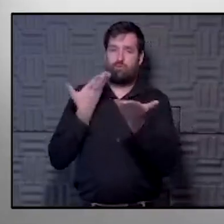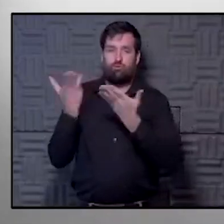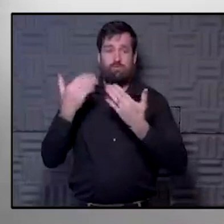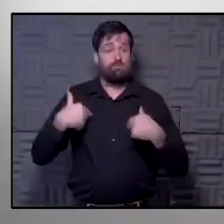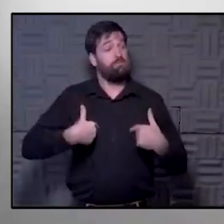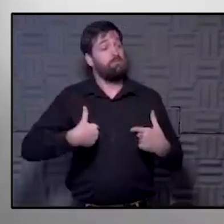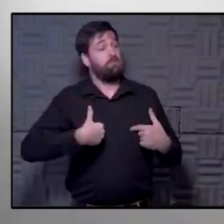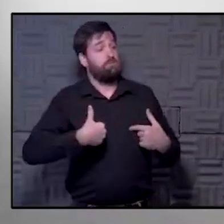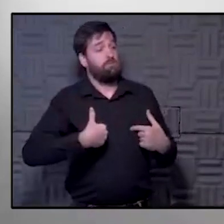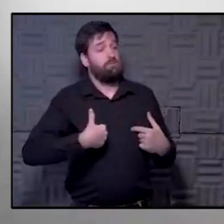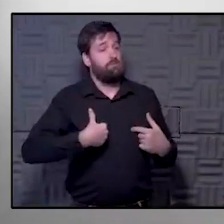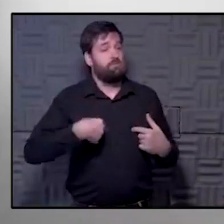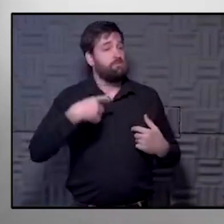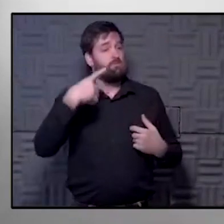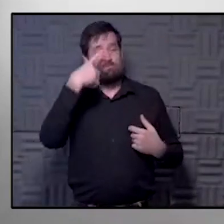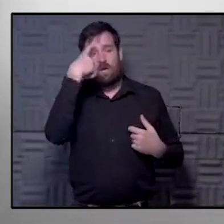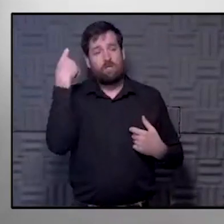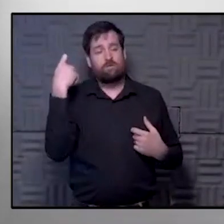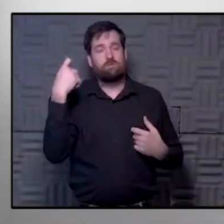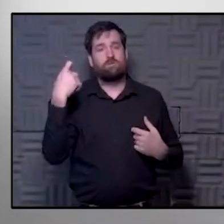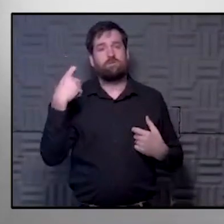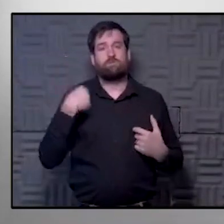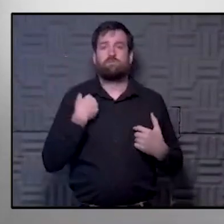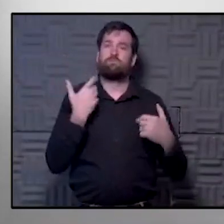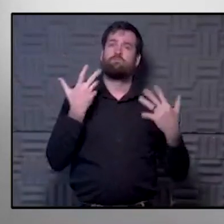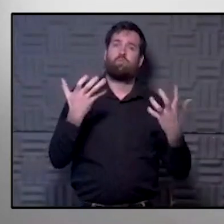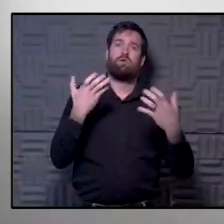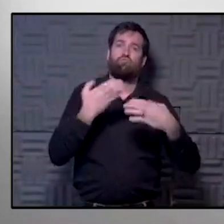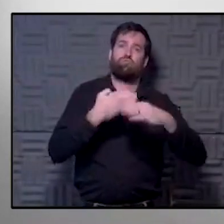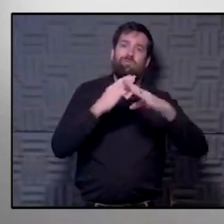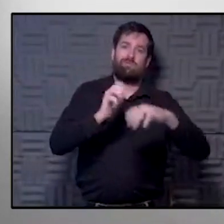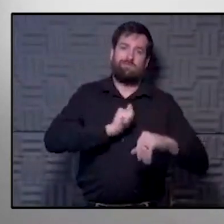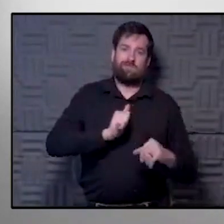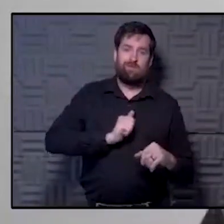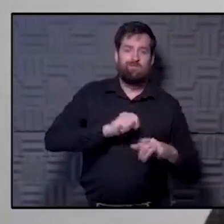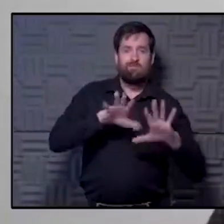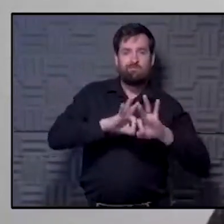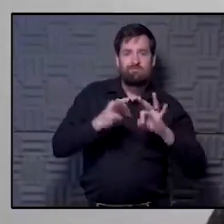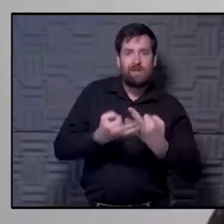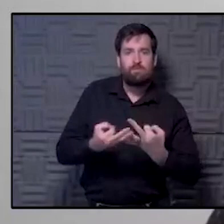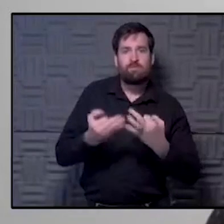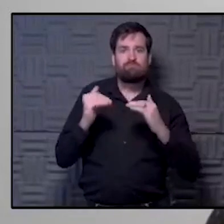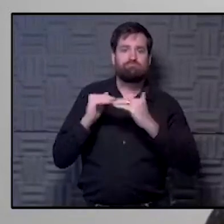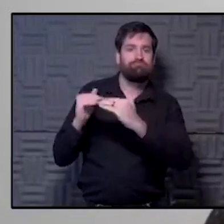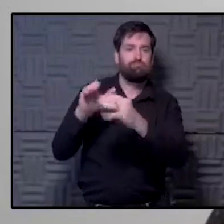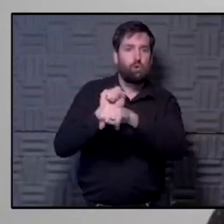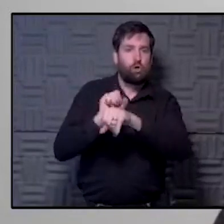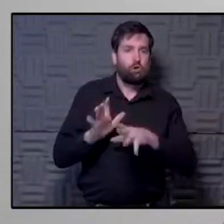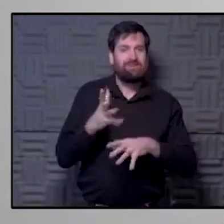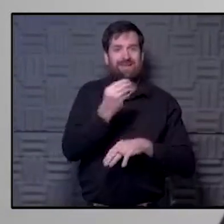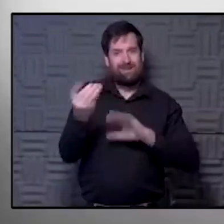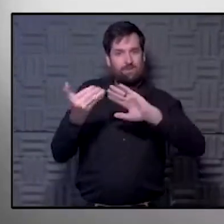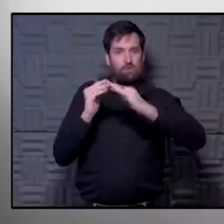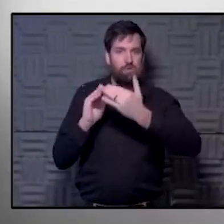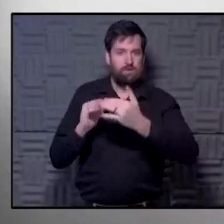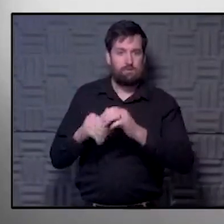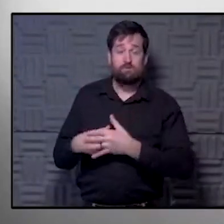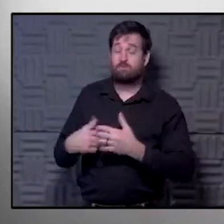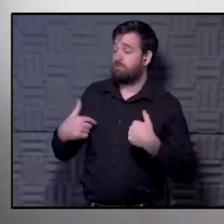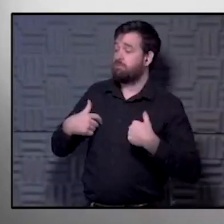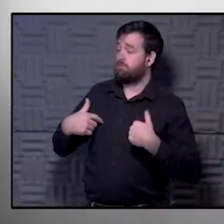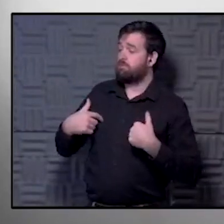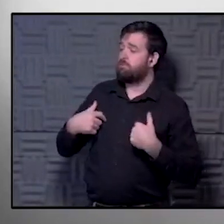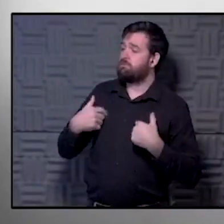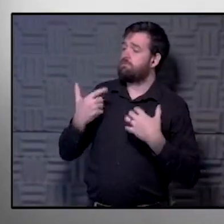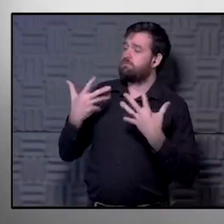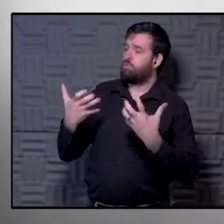I vaccinate because I want to protect myself, family, co-workers, and my community. I vaccinate because